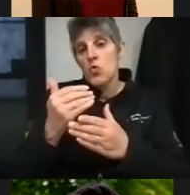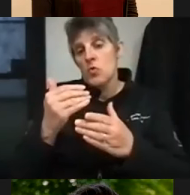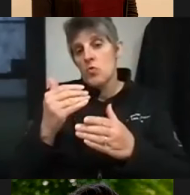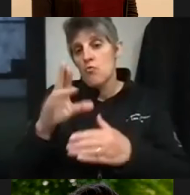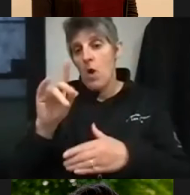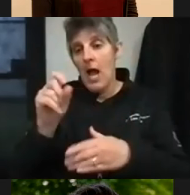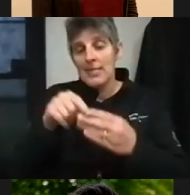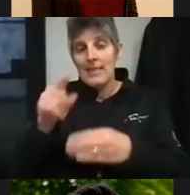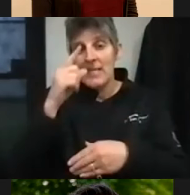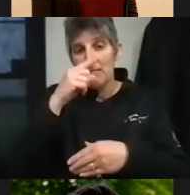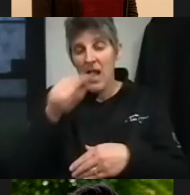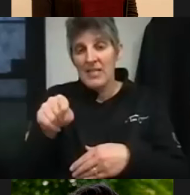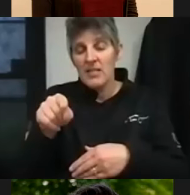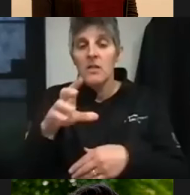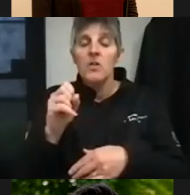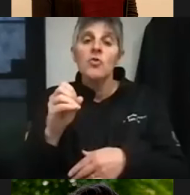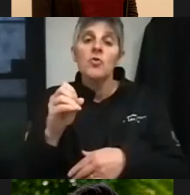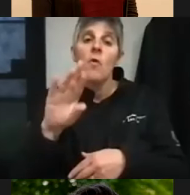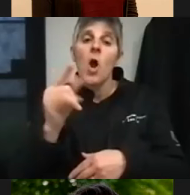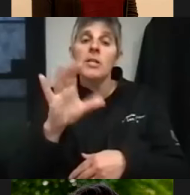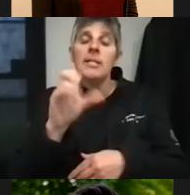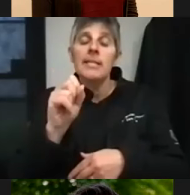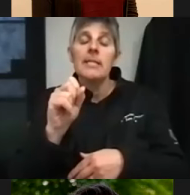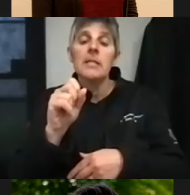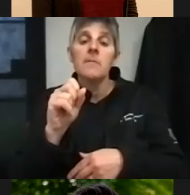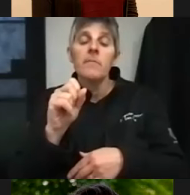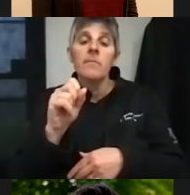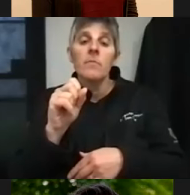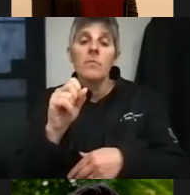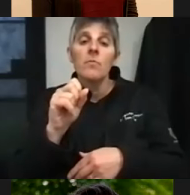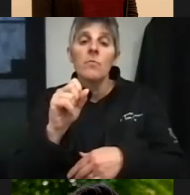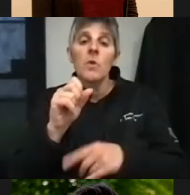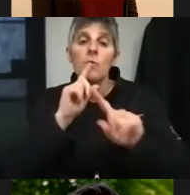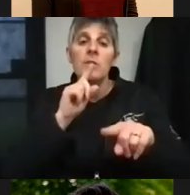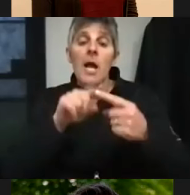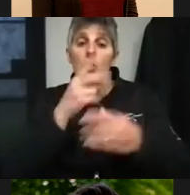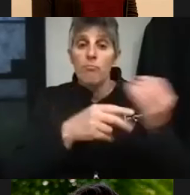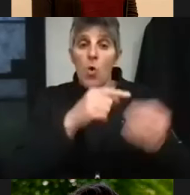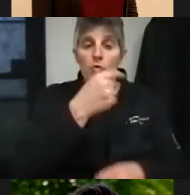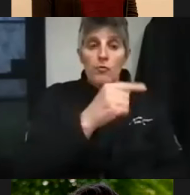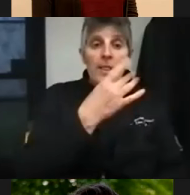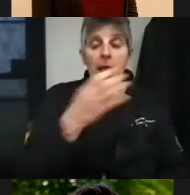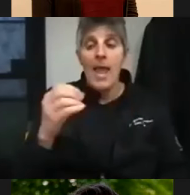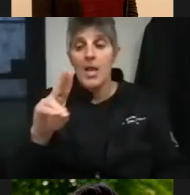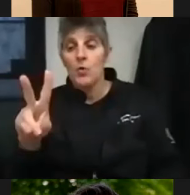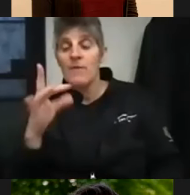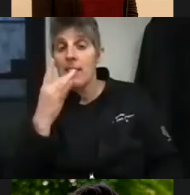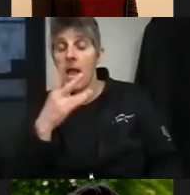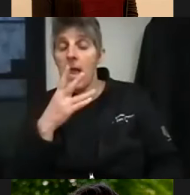mice, so the RGCs responding to both green light and the UV light,